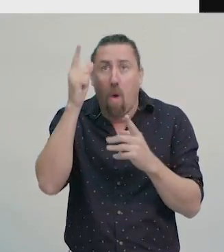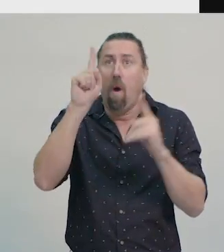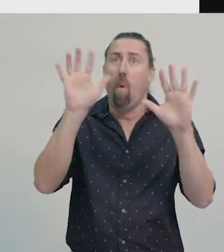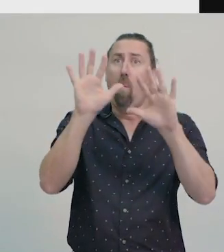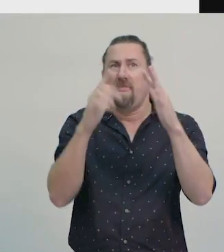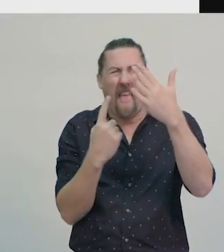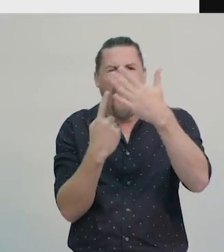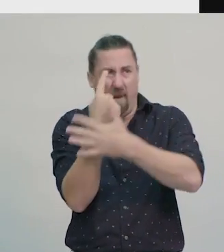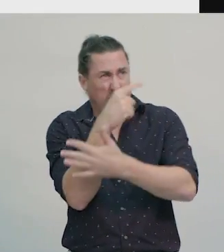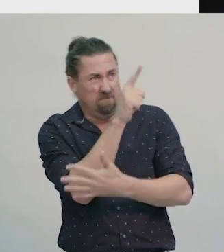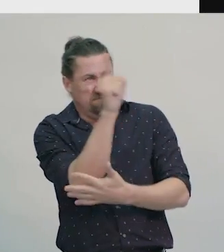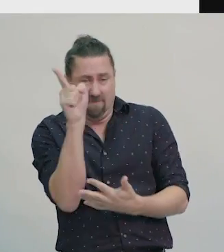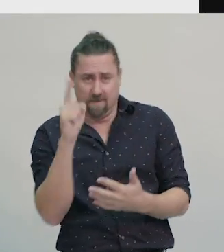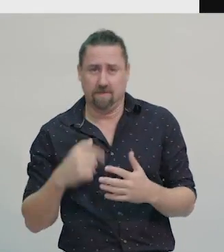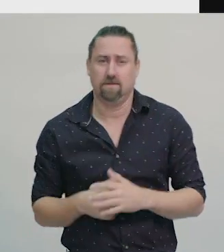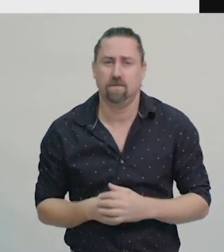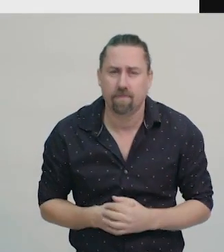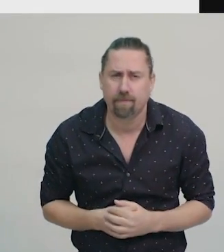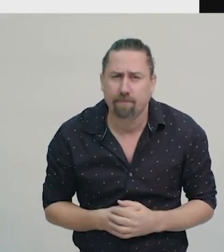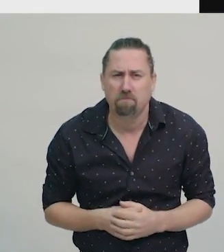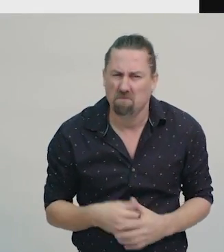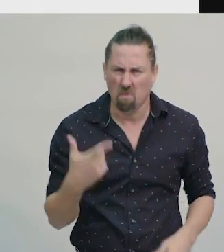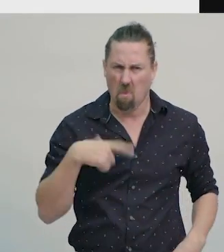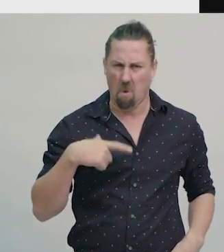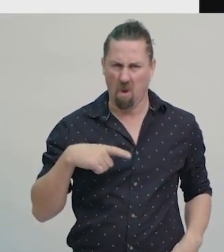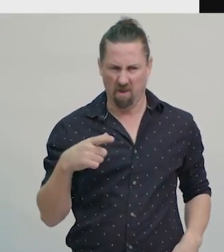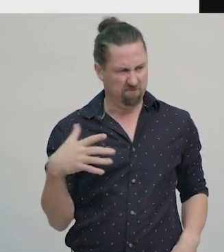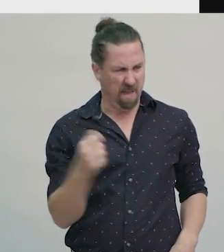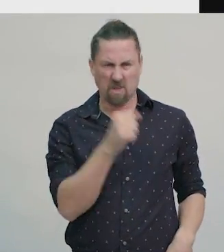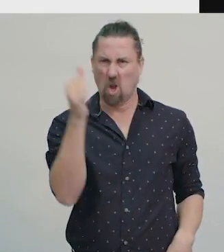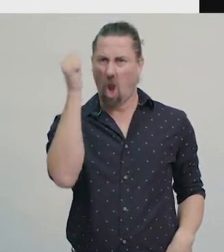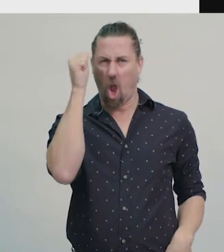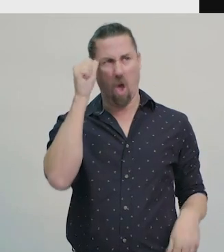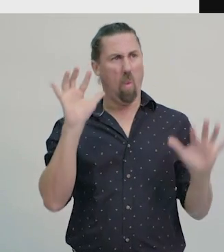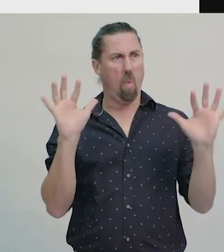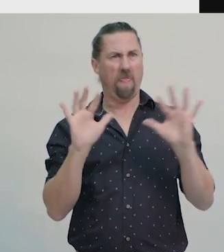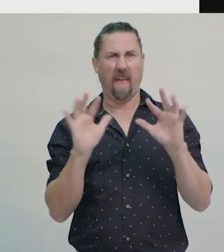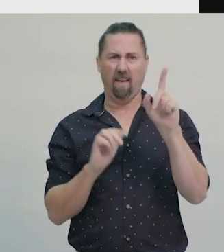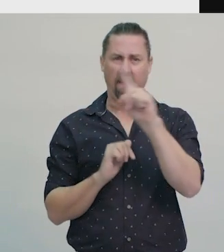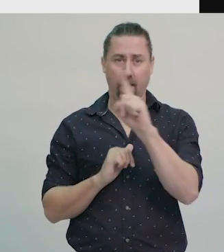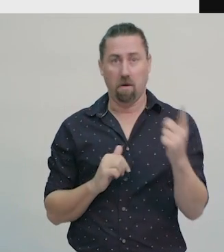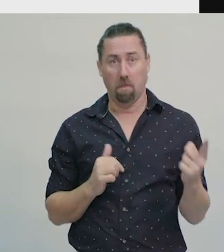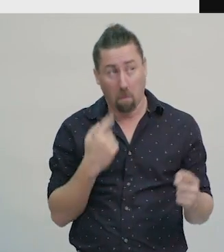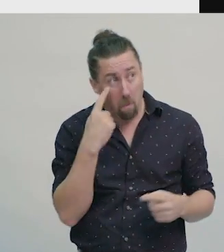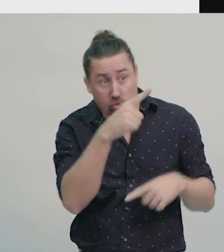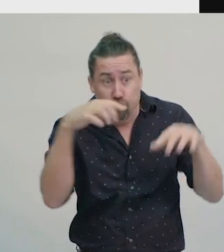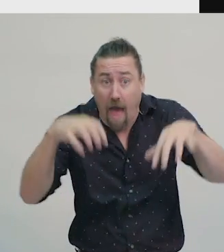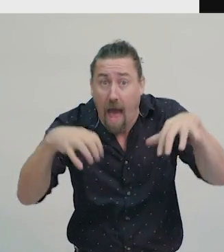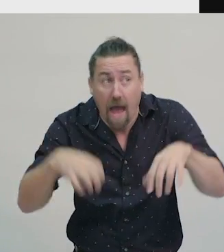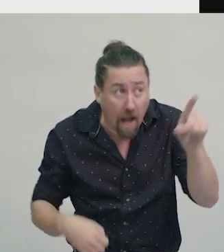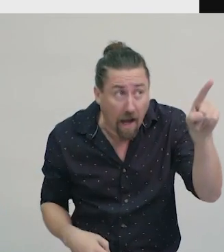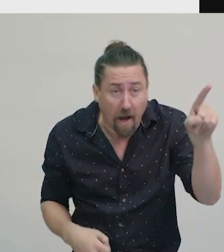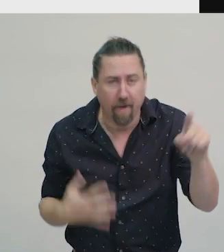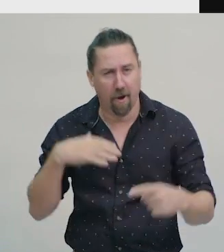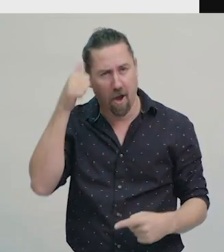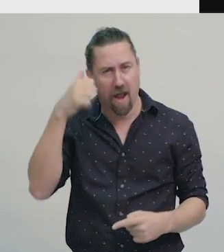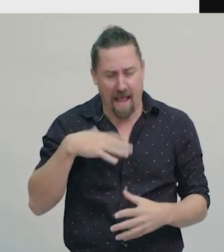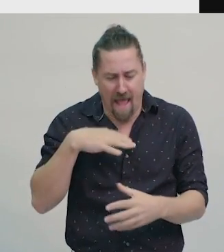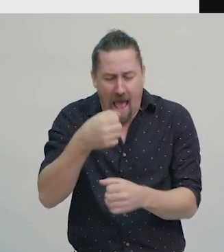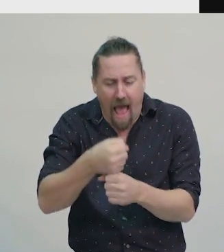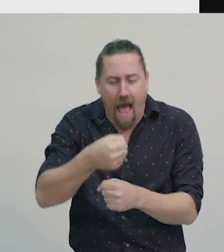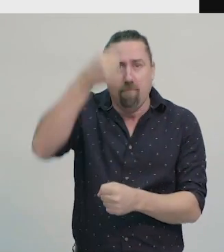sky. I can see the sun through the trees, and I can see the trees blowing a little bit in the wind. What